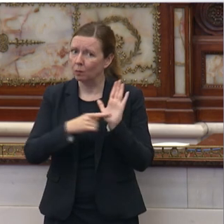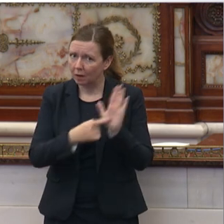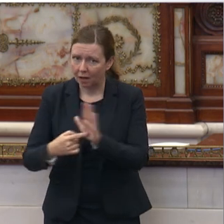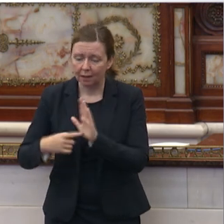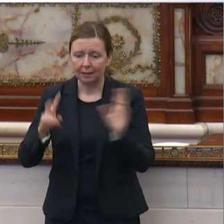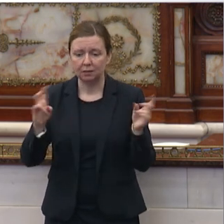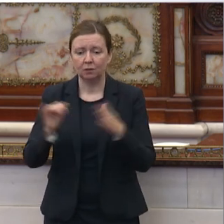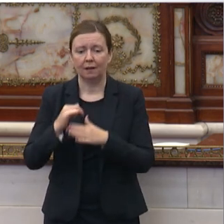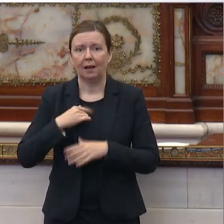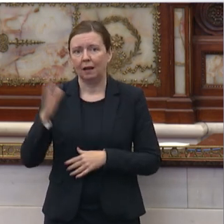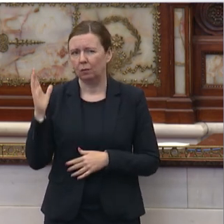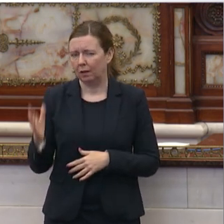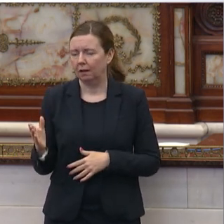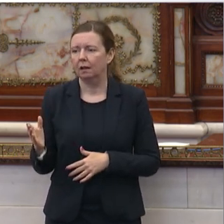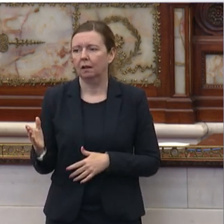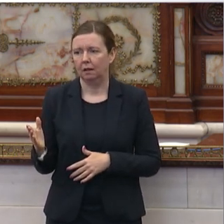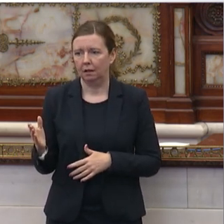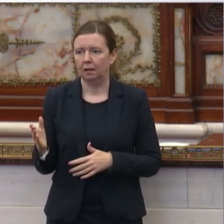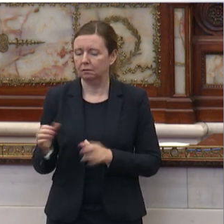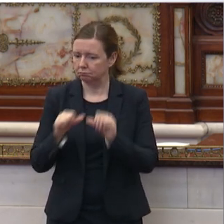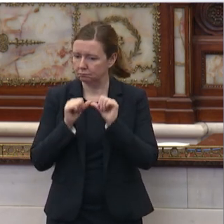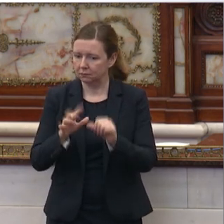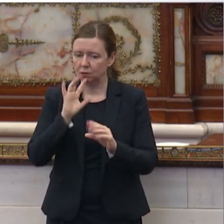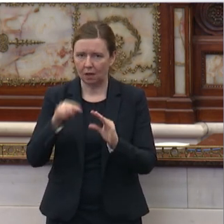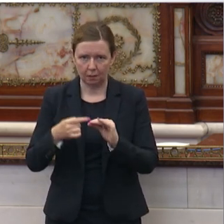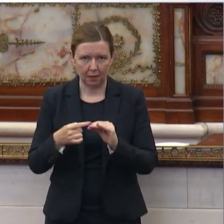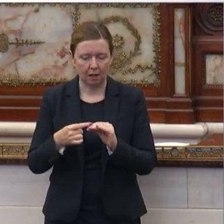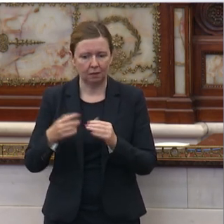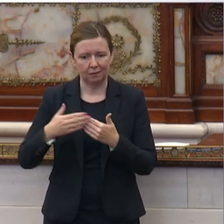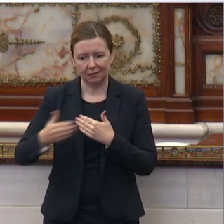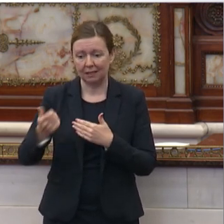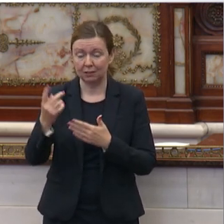issue that I'm going to constantly talk about over the